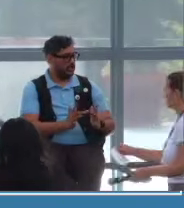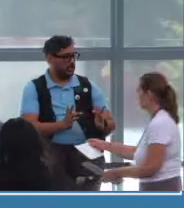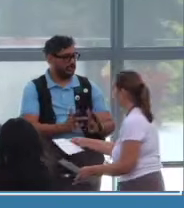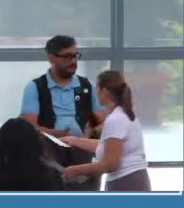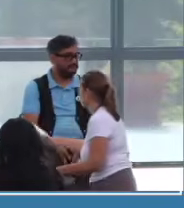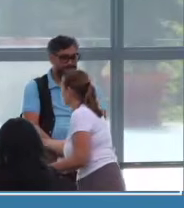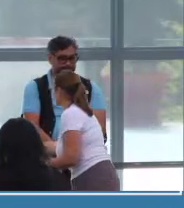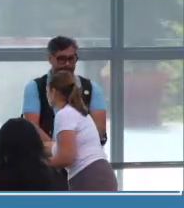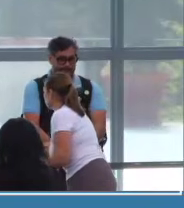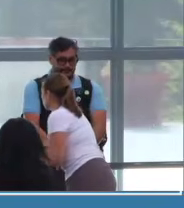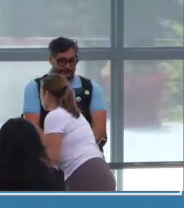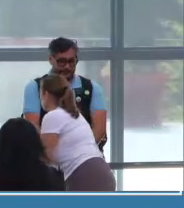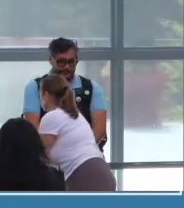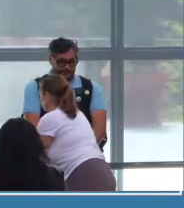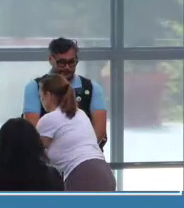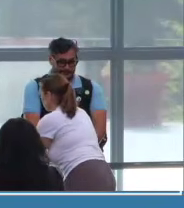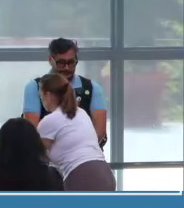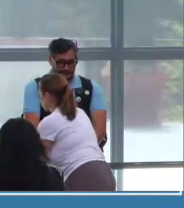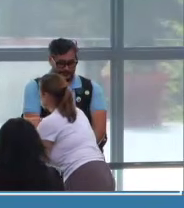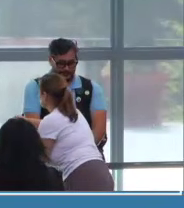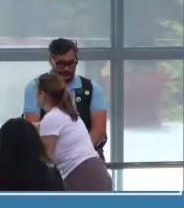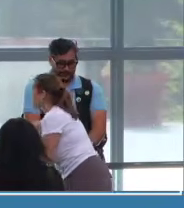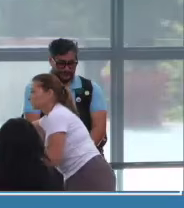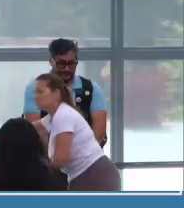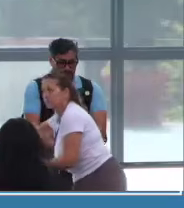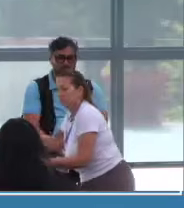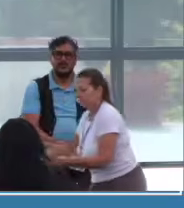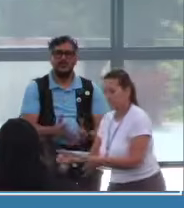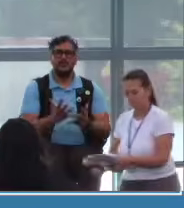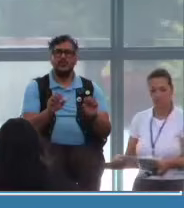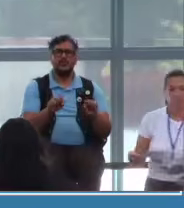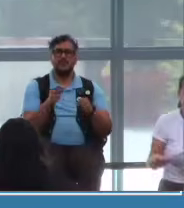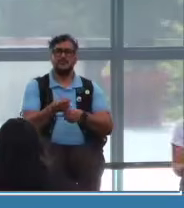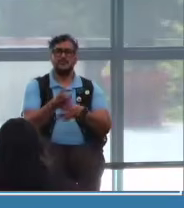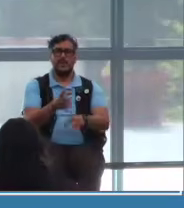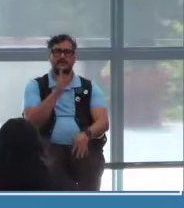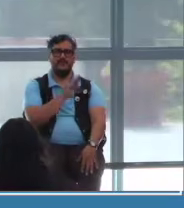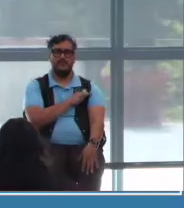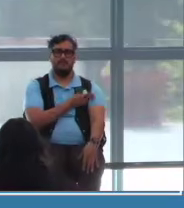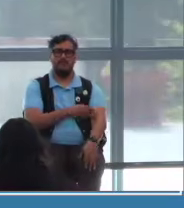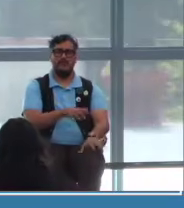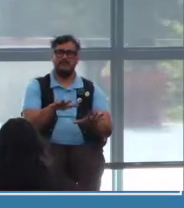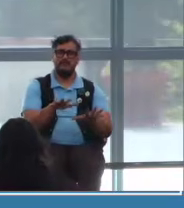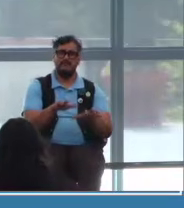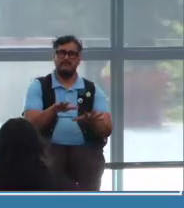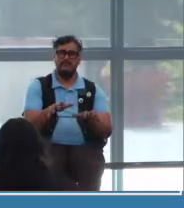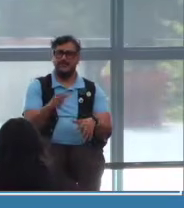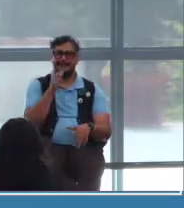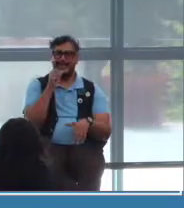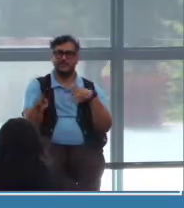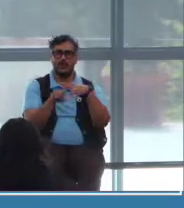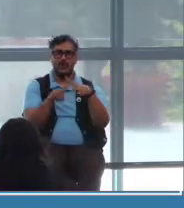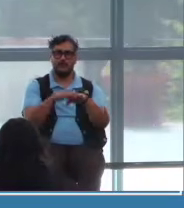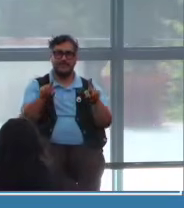potential causes of muscle atrophy and loss of strength that does not show up in blood tests, EMG, or brain MRI? The